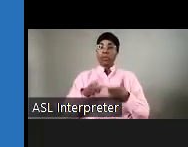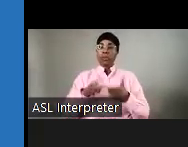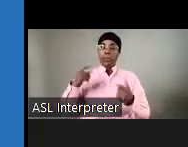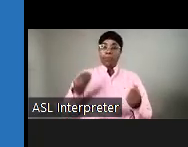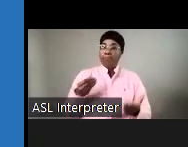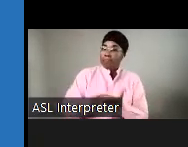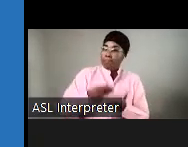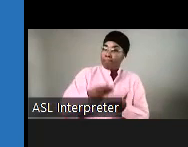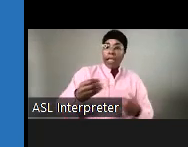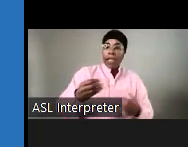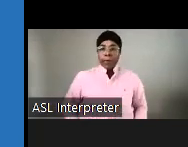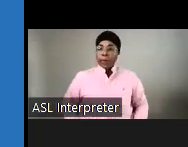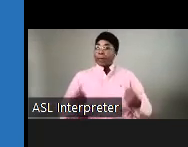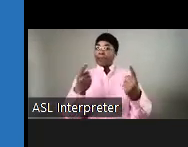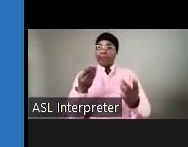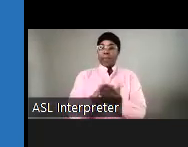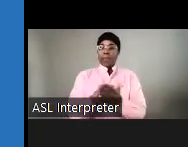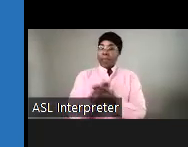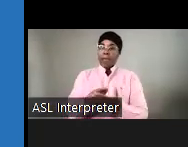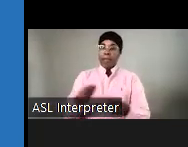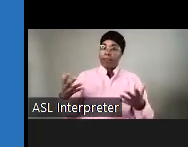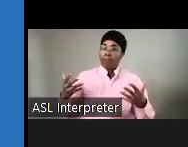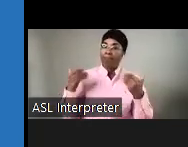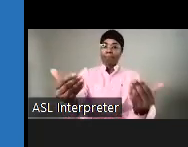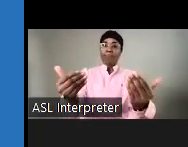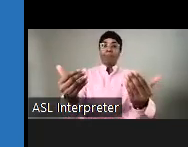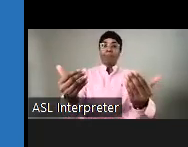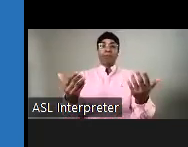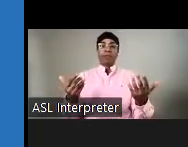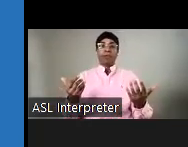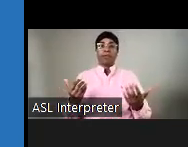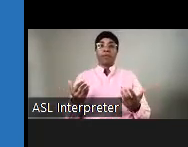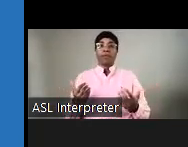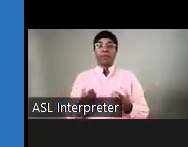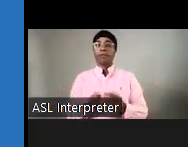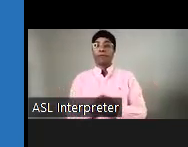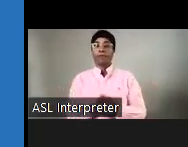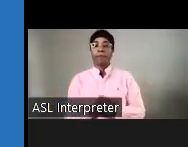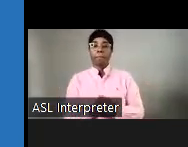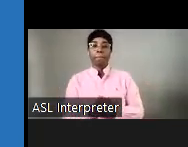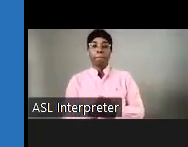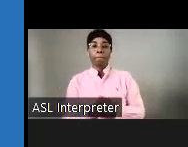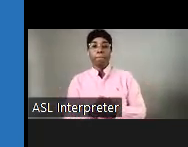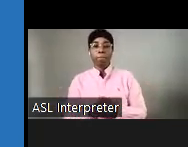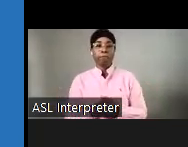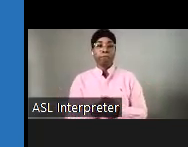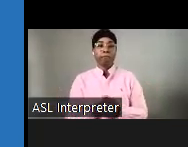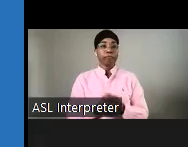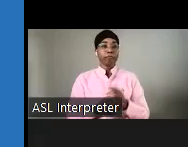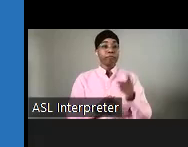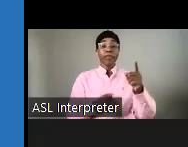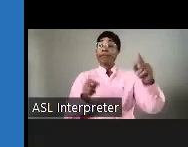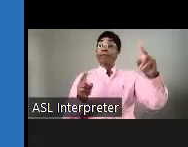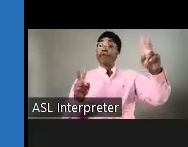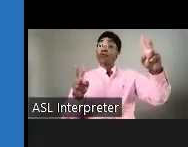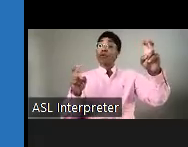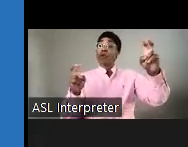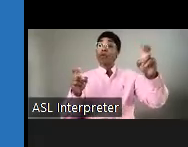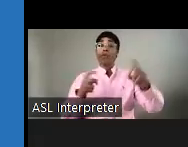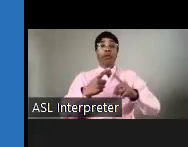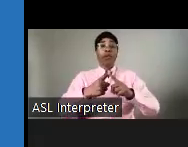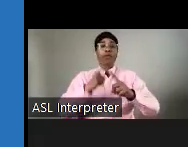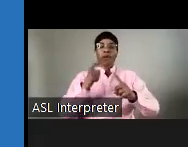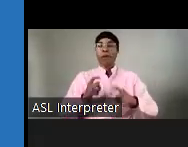on it. I know this is a quote from our prior environmental director, Ben